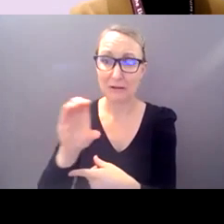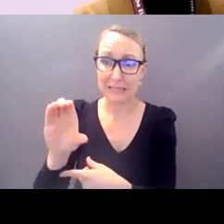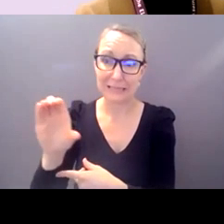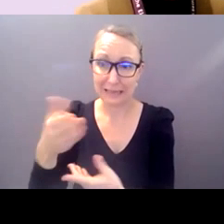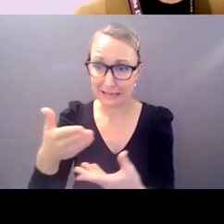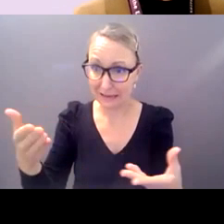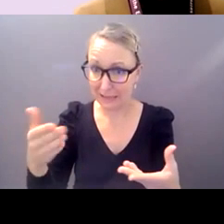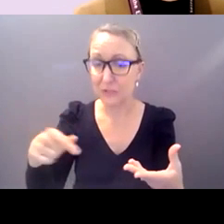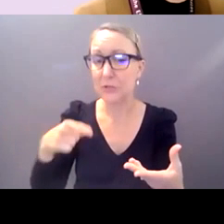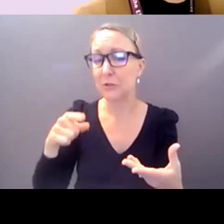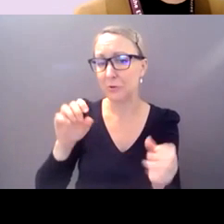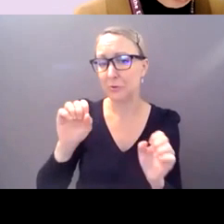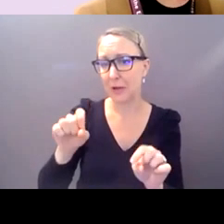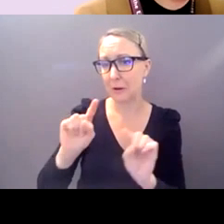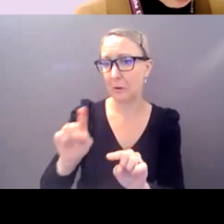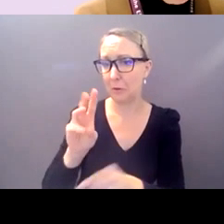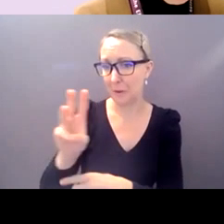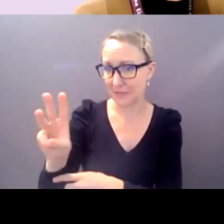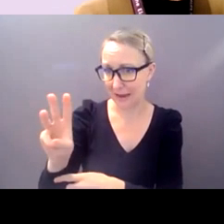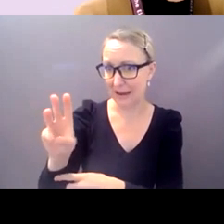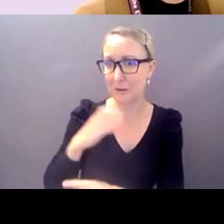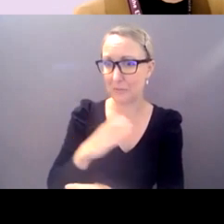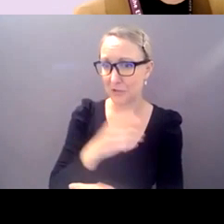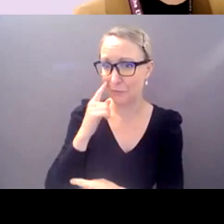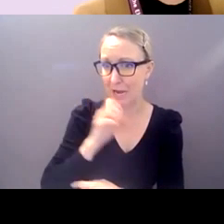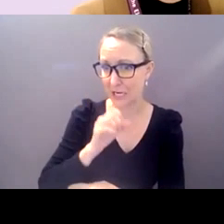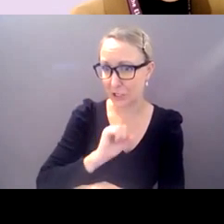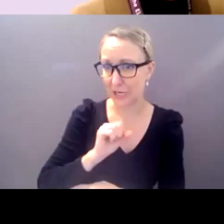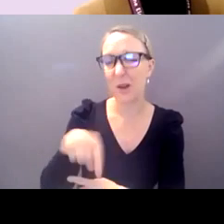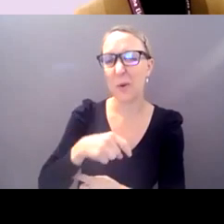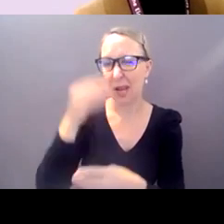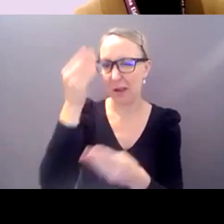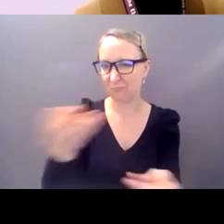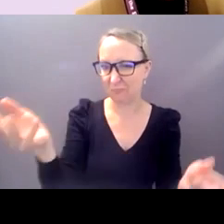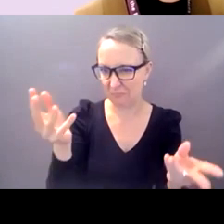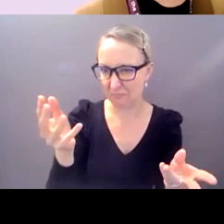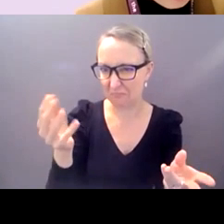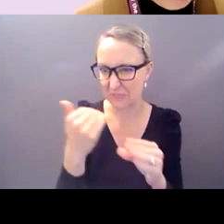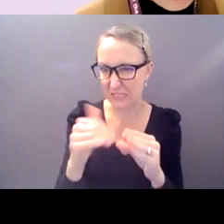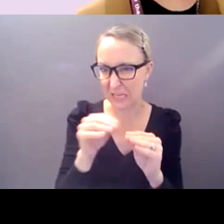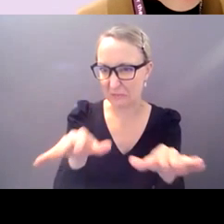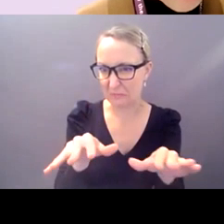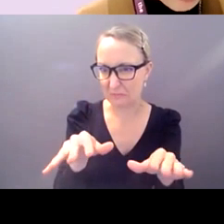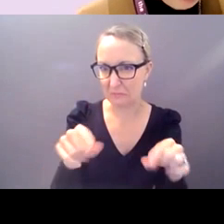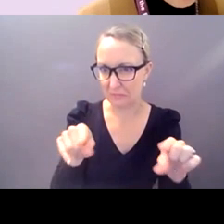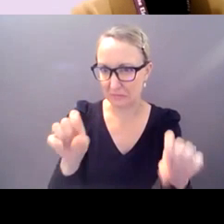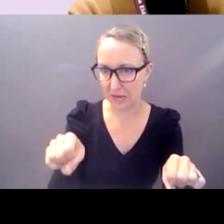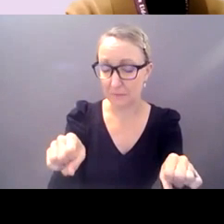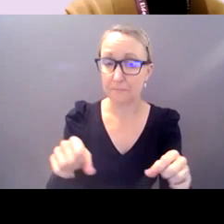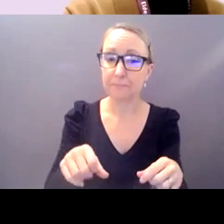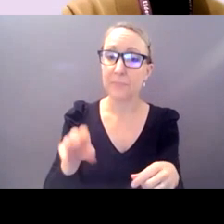website on the Commission on Aging will provide those to you. As Marcy noted,